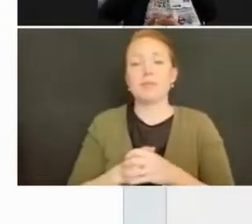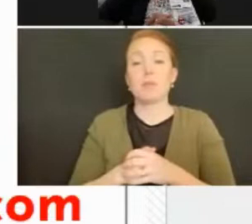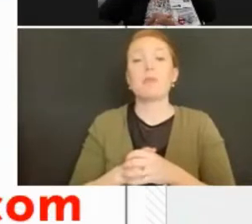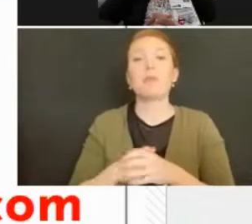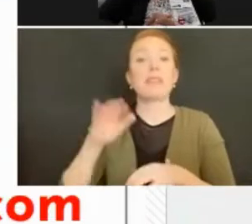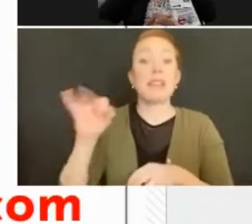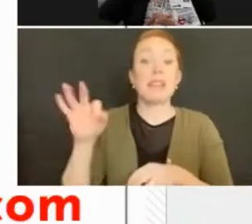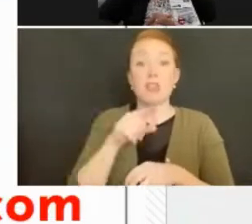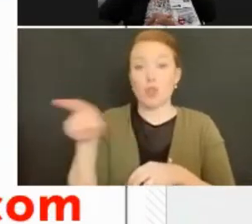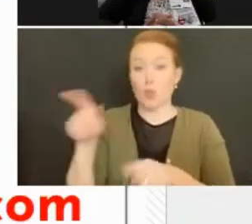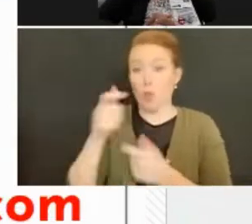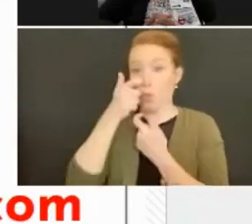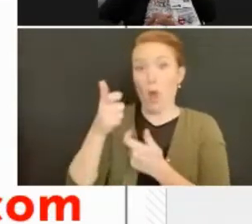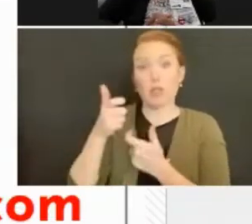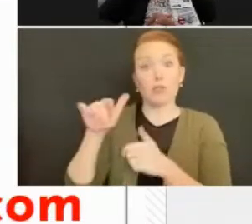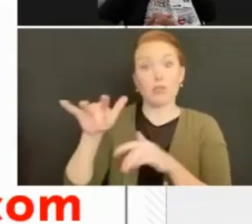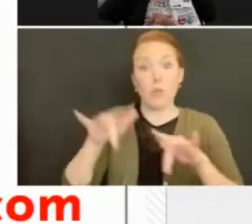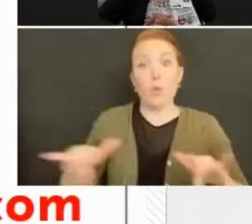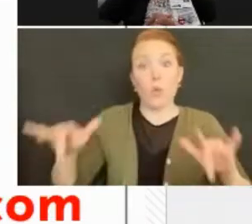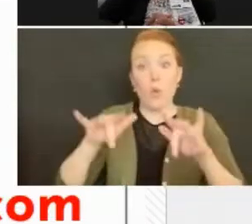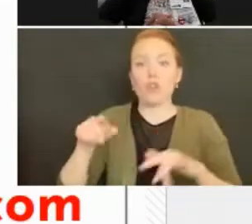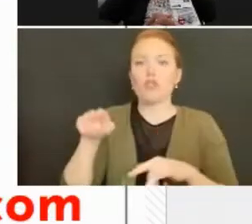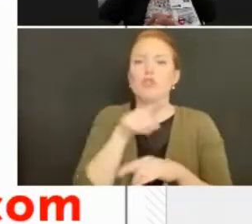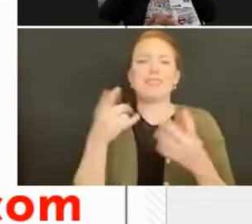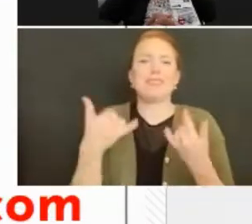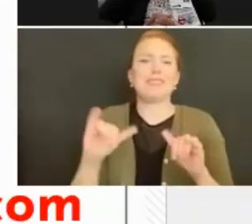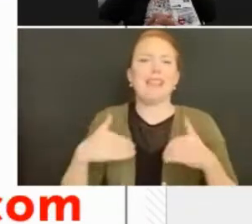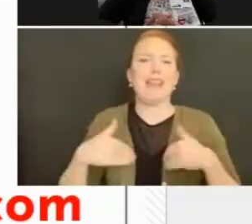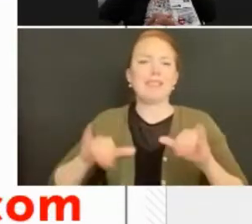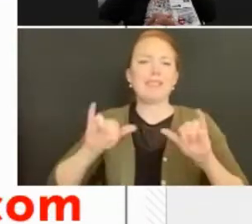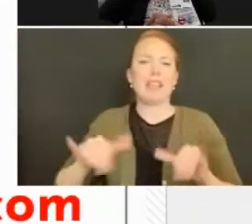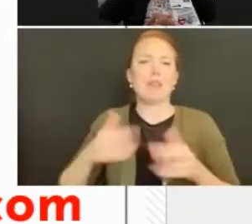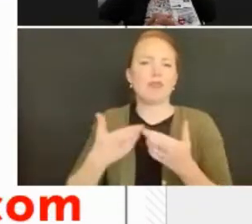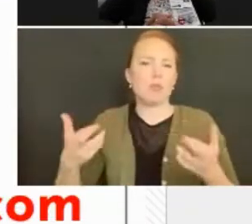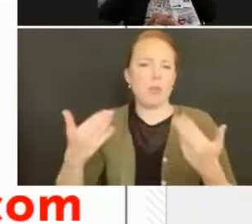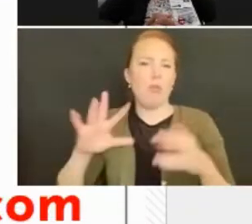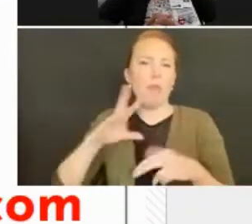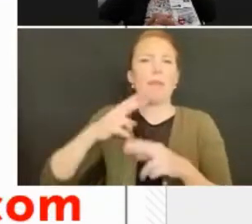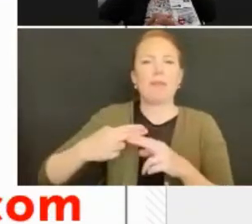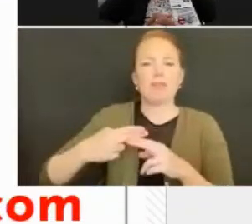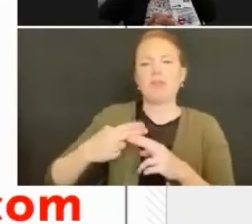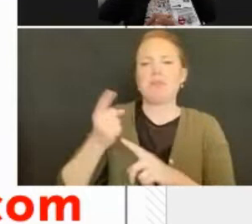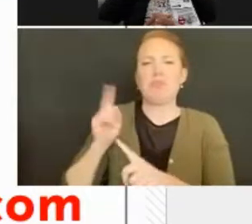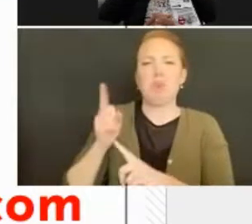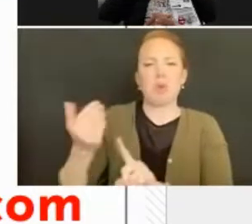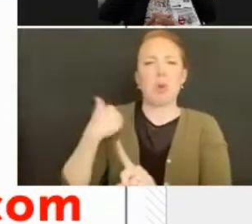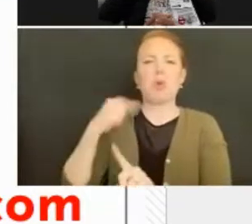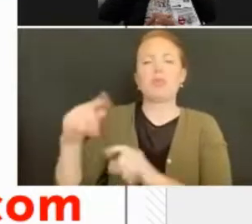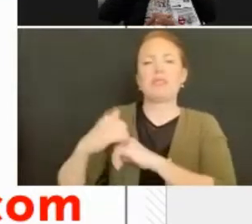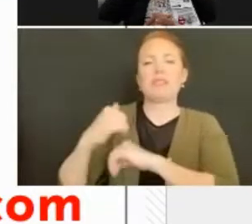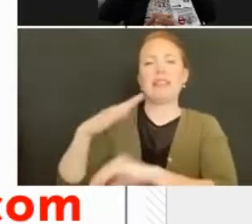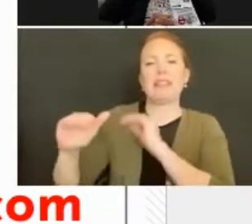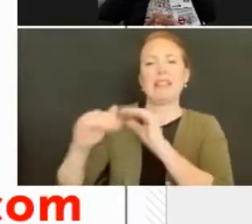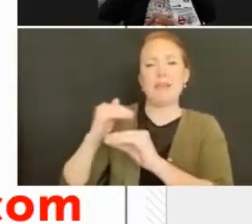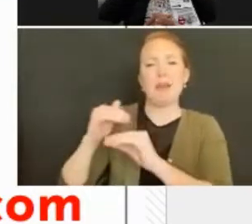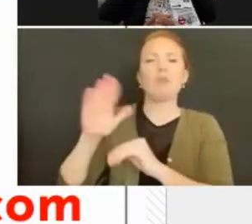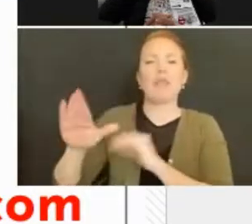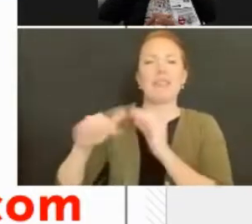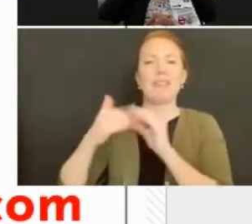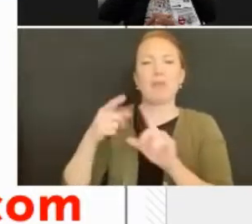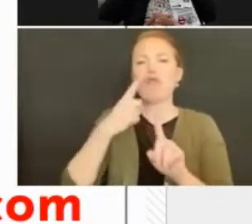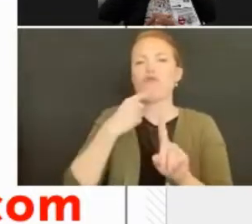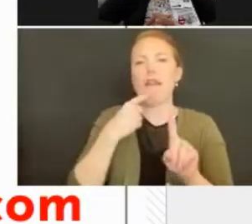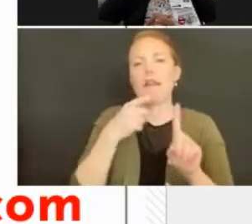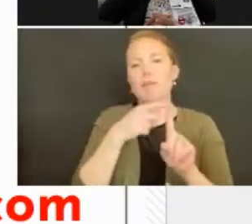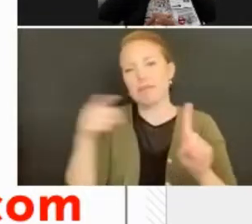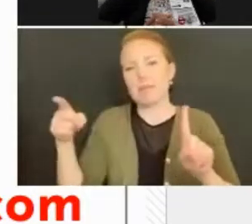you are watching this on a recording, you can still have the same resources that we mentioned just a moment ago. Send us an email to the email in red with Rubin email